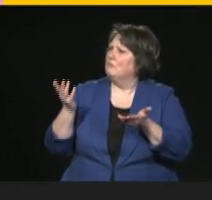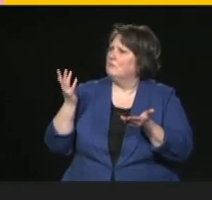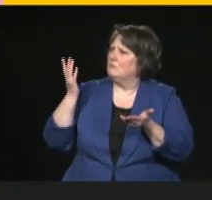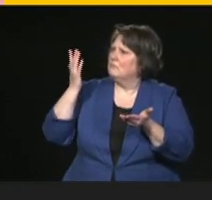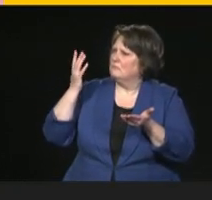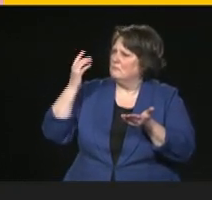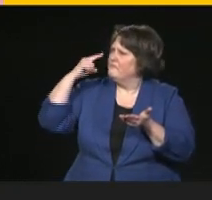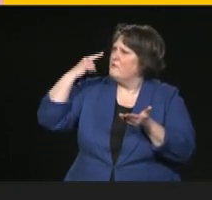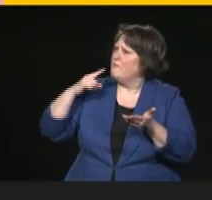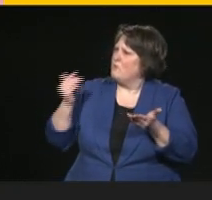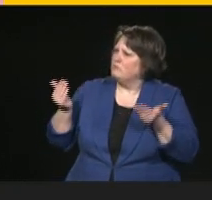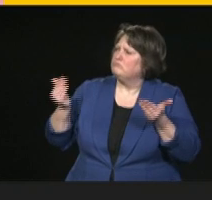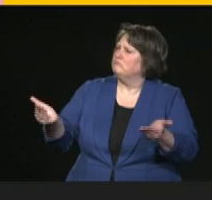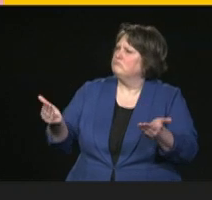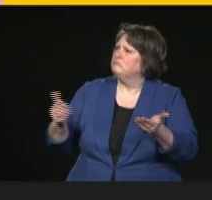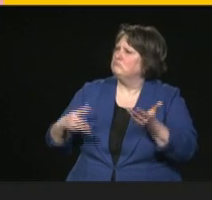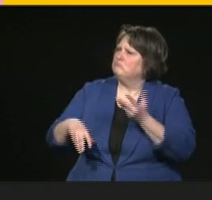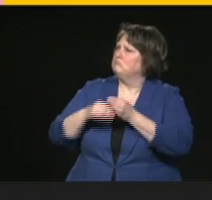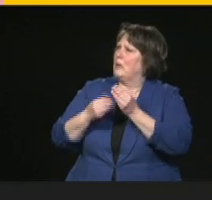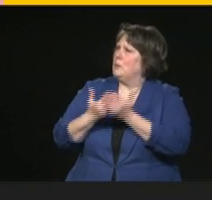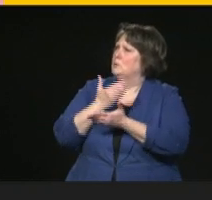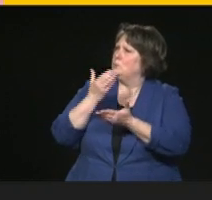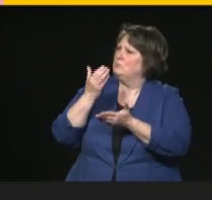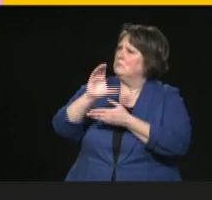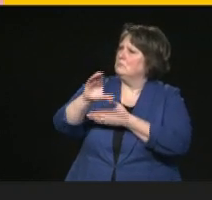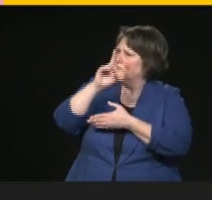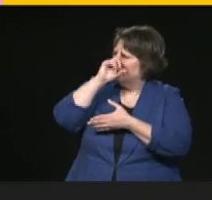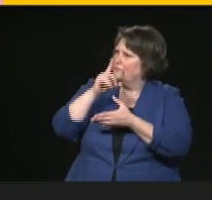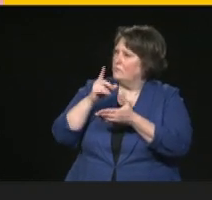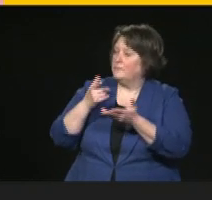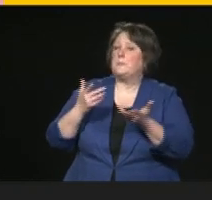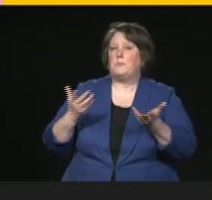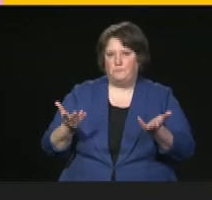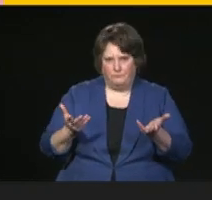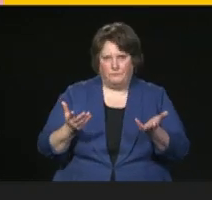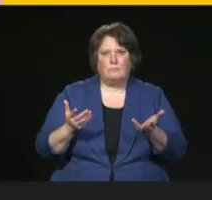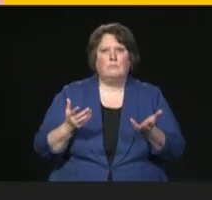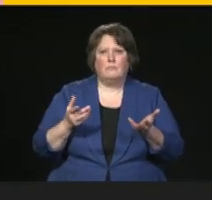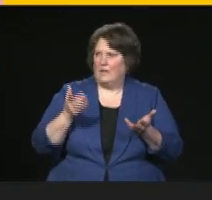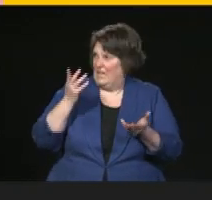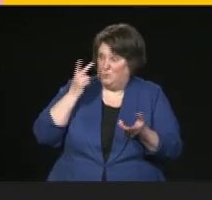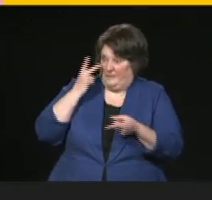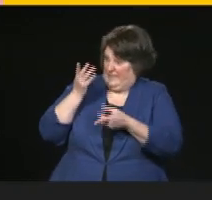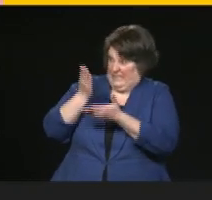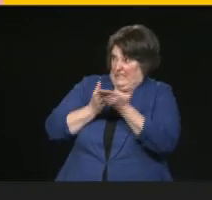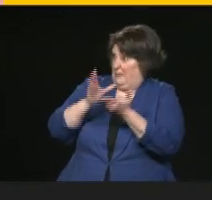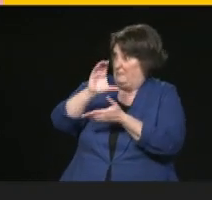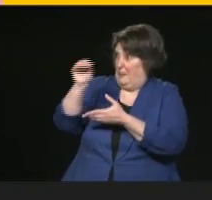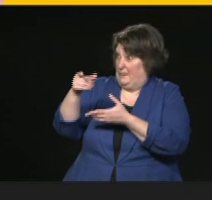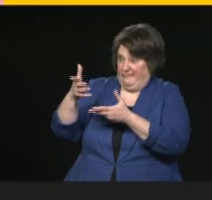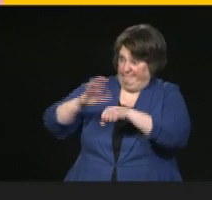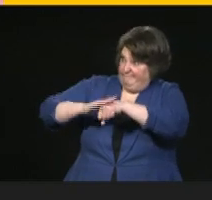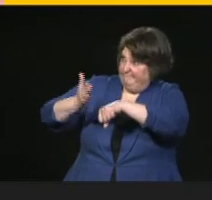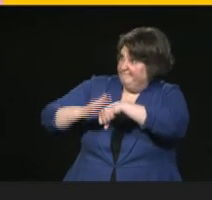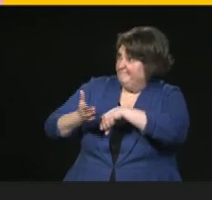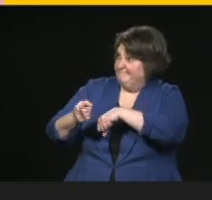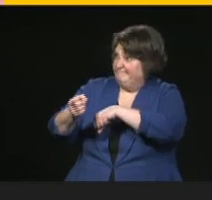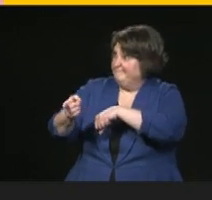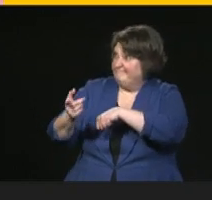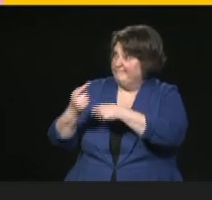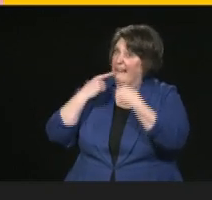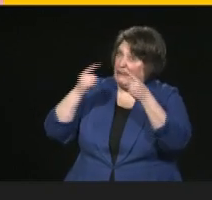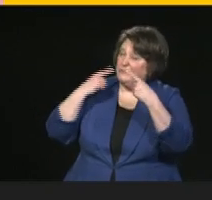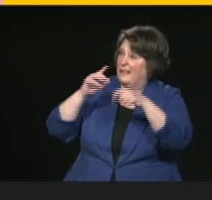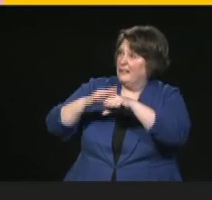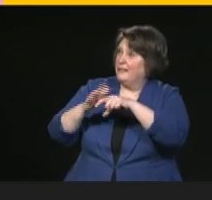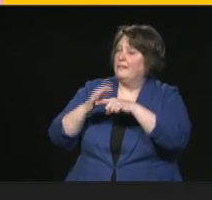Well, we've seen the layoffs from companies in recent days at Cirque du Soleil and others. How come